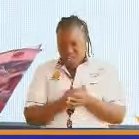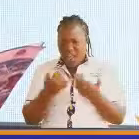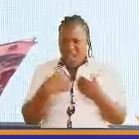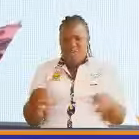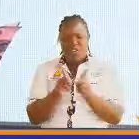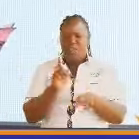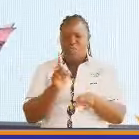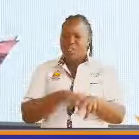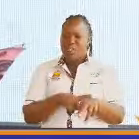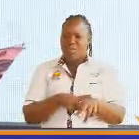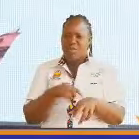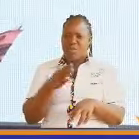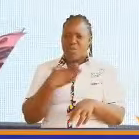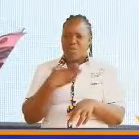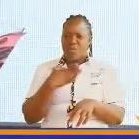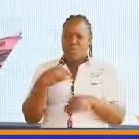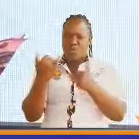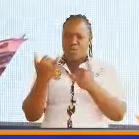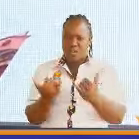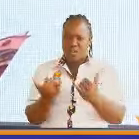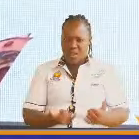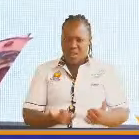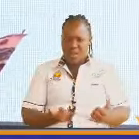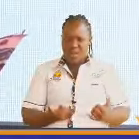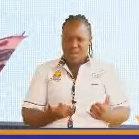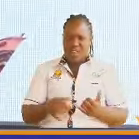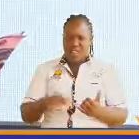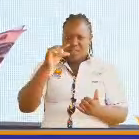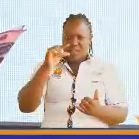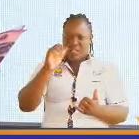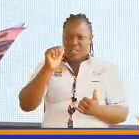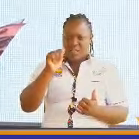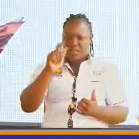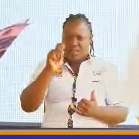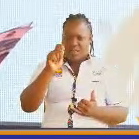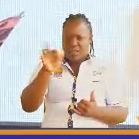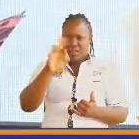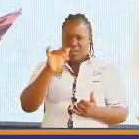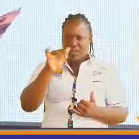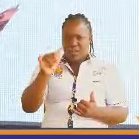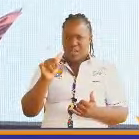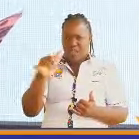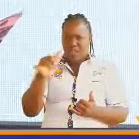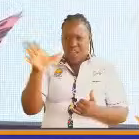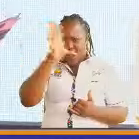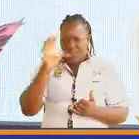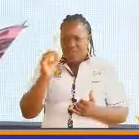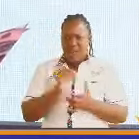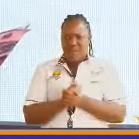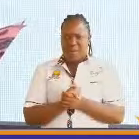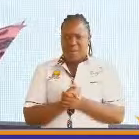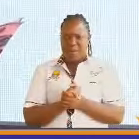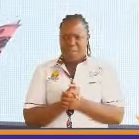time. And I'd like to invite Gatsby Africa, if you can just take your 2 minutes to come.